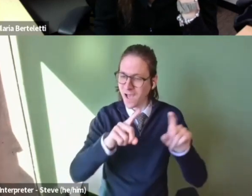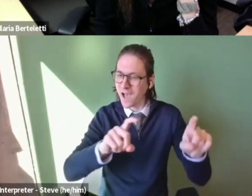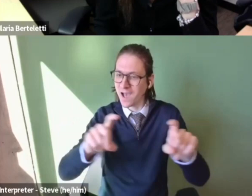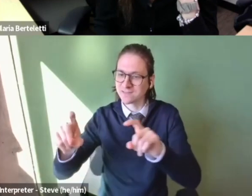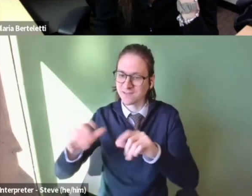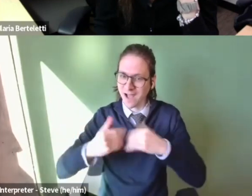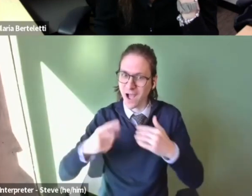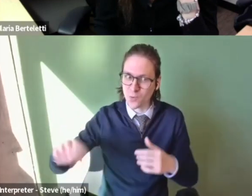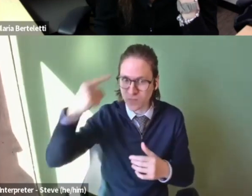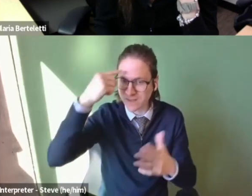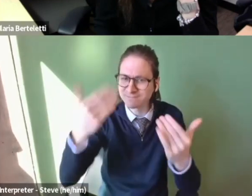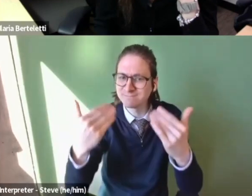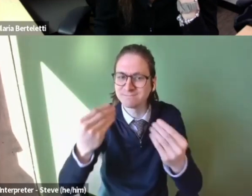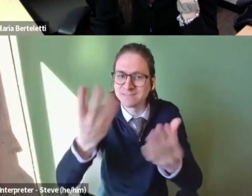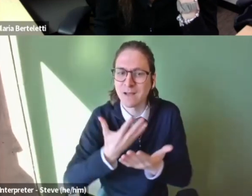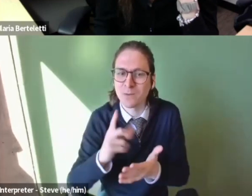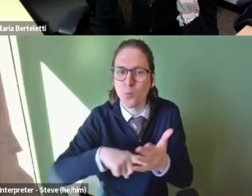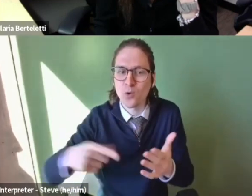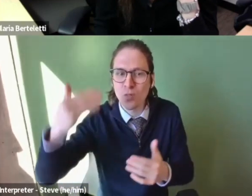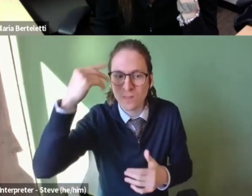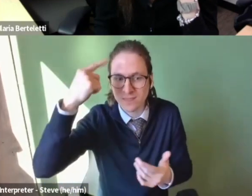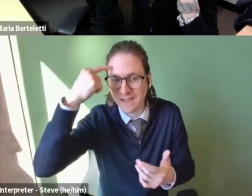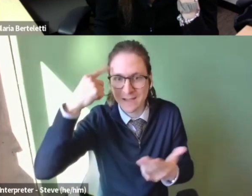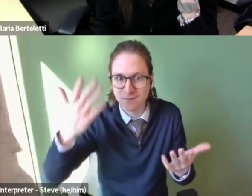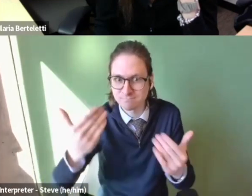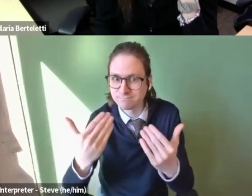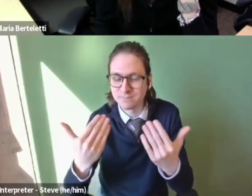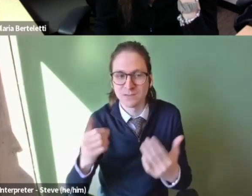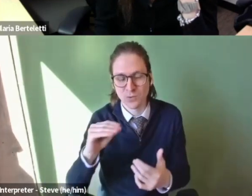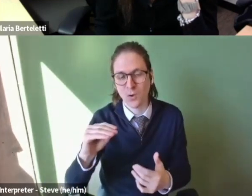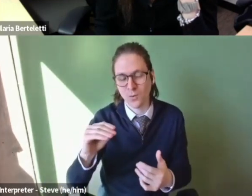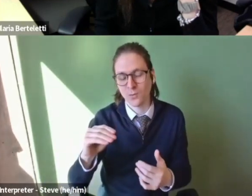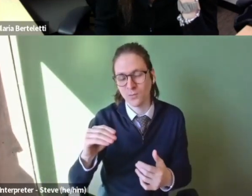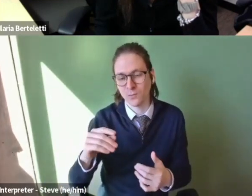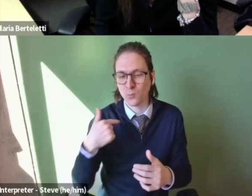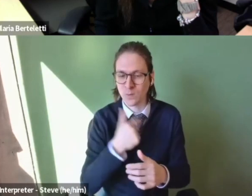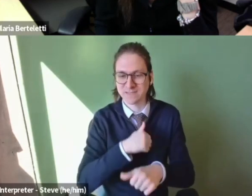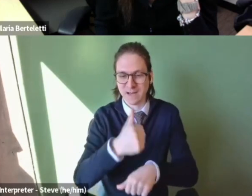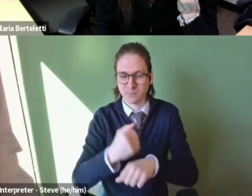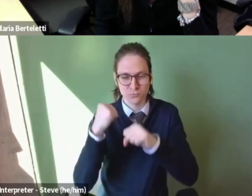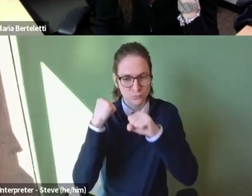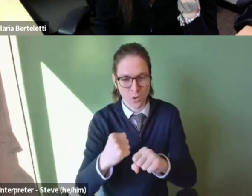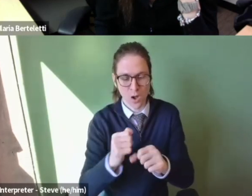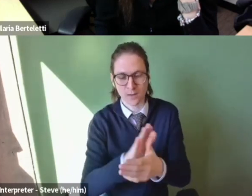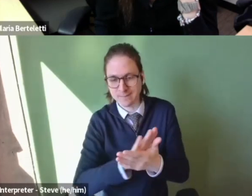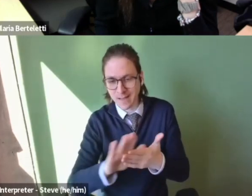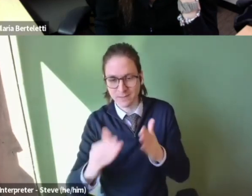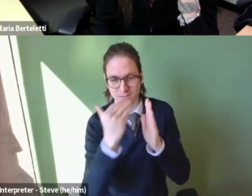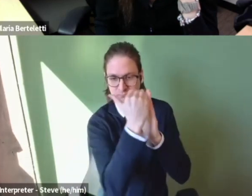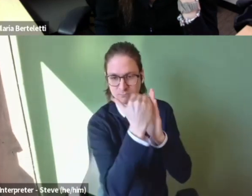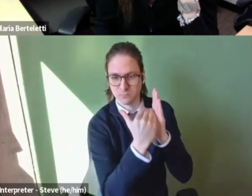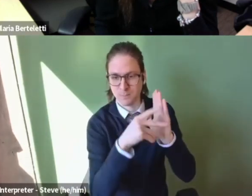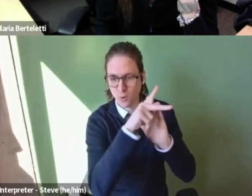like you. Tell us what you think, right? And so we have this very nice protocol around that. We also have